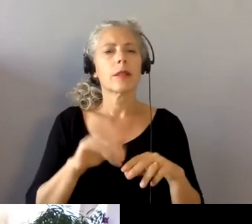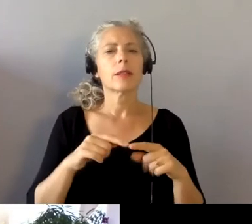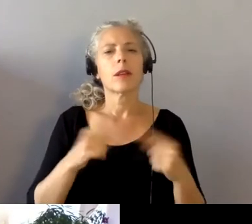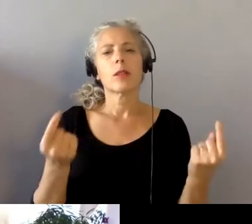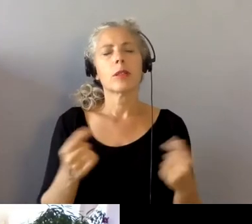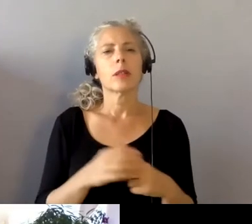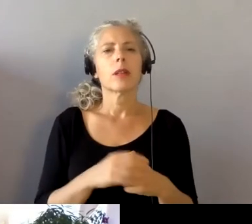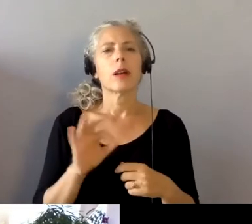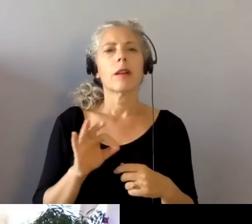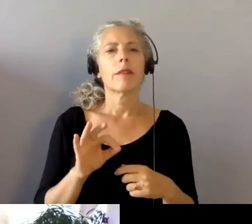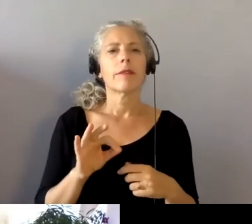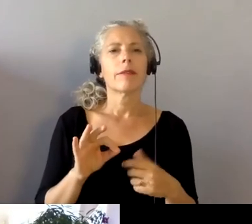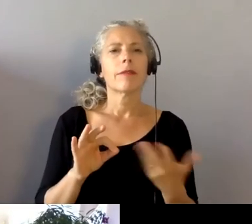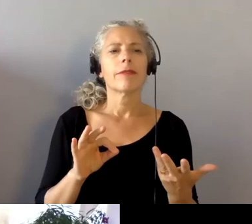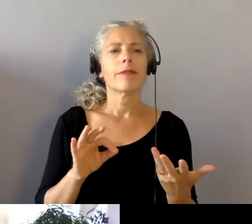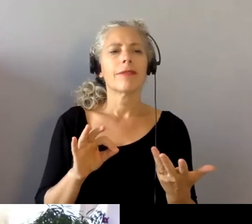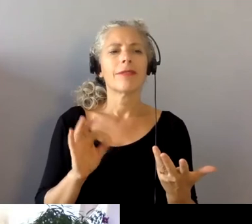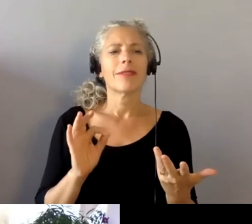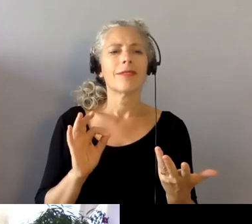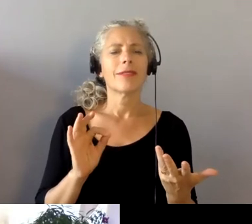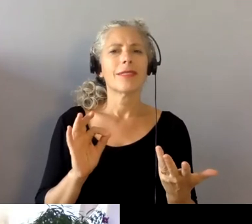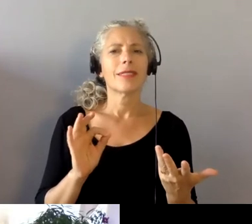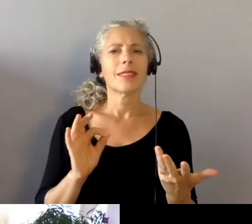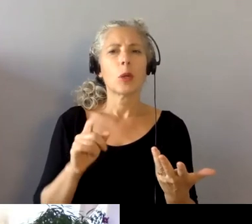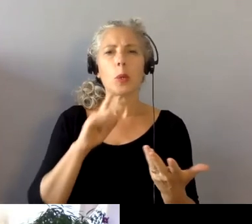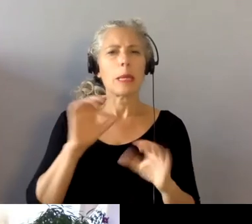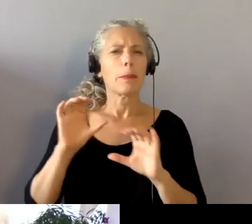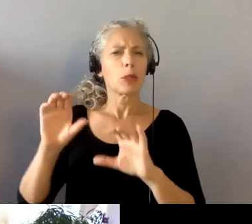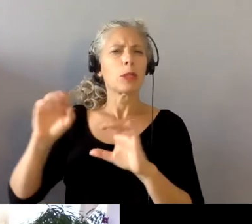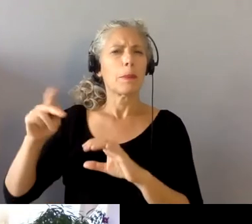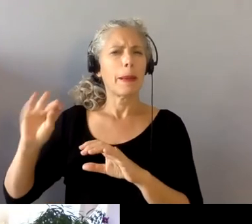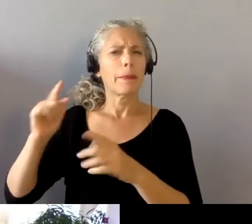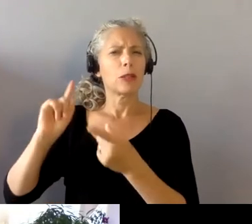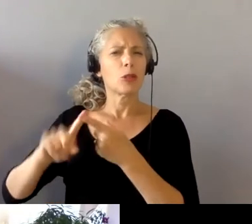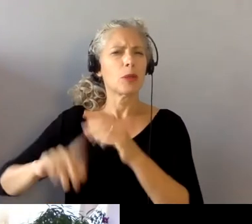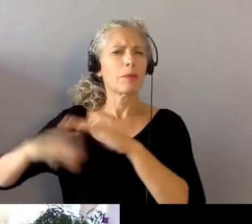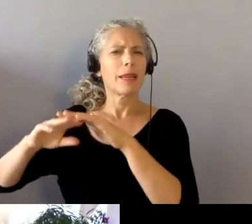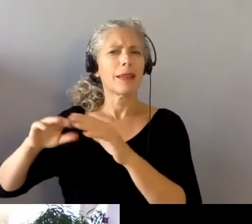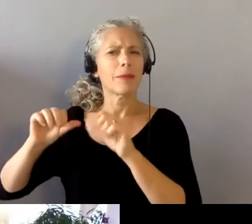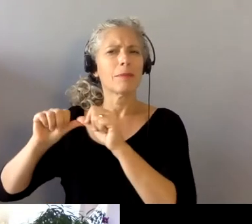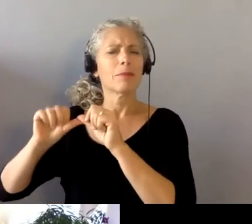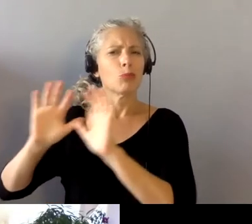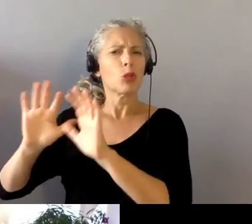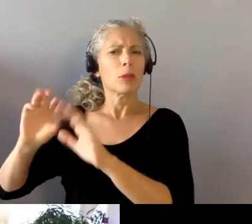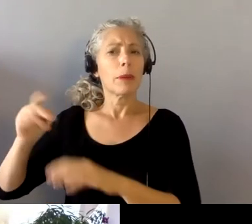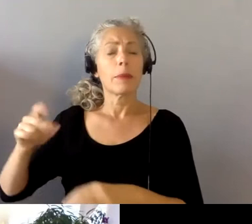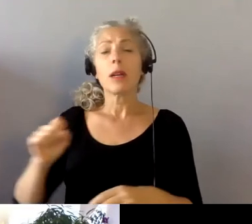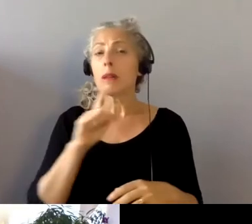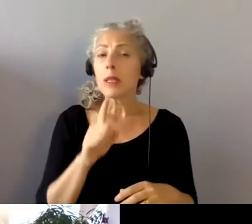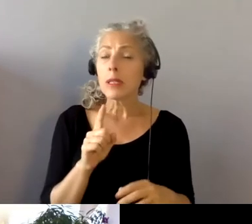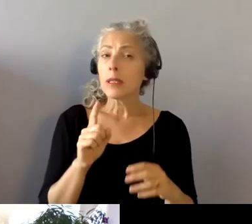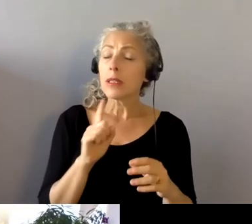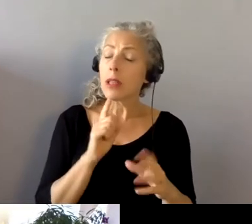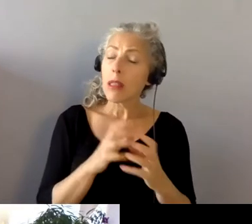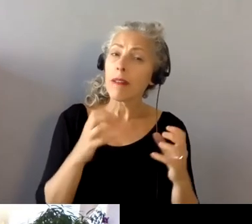pushing the absurdity of the effort of mapping to its maximum. And not to say there isn't really massive use